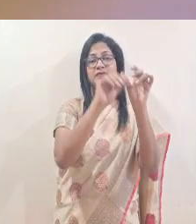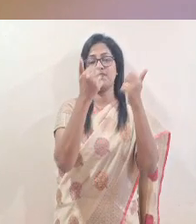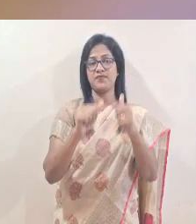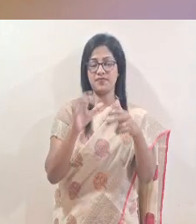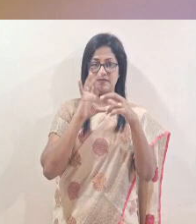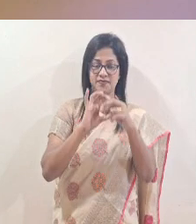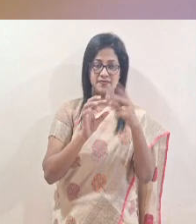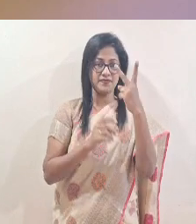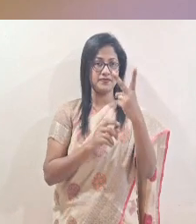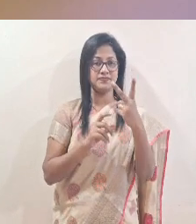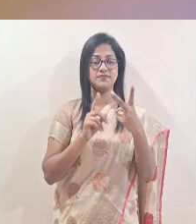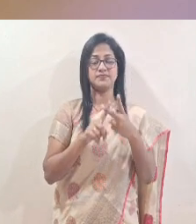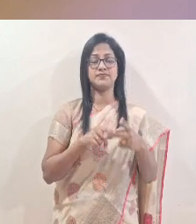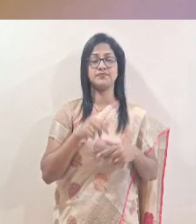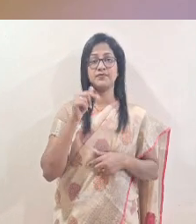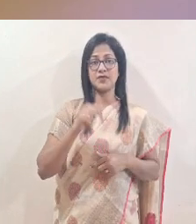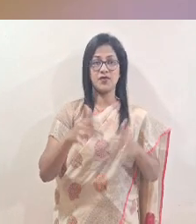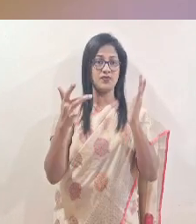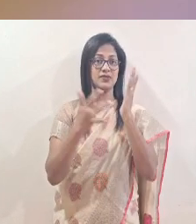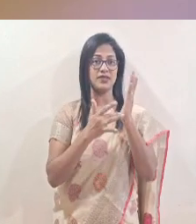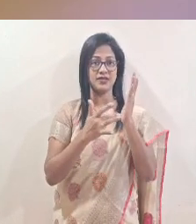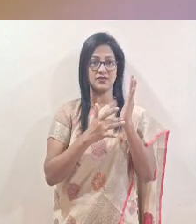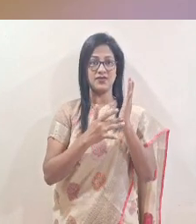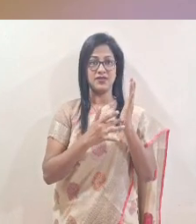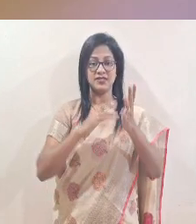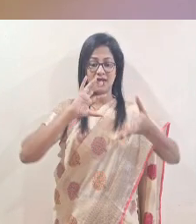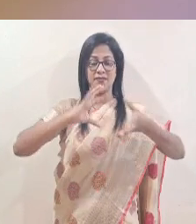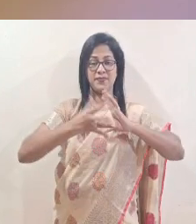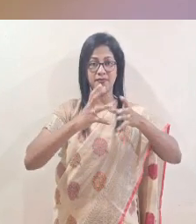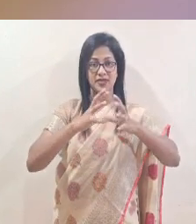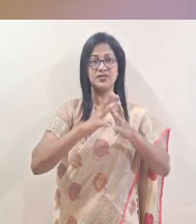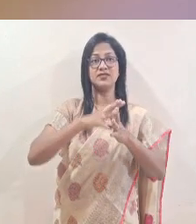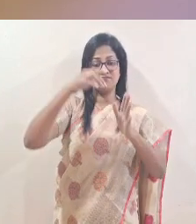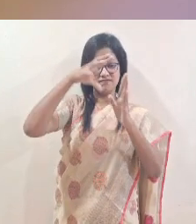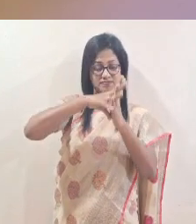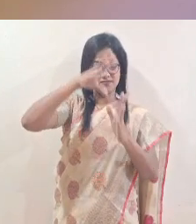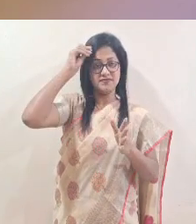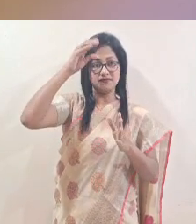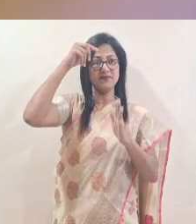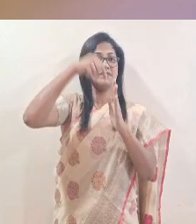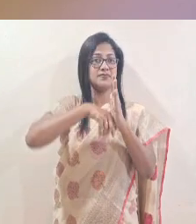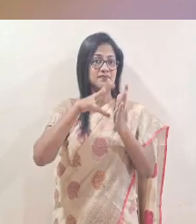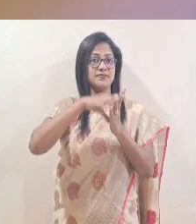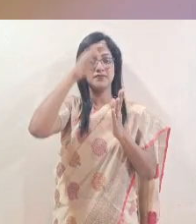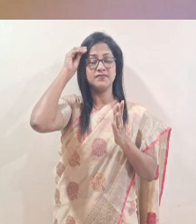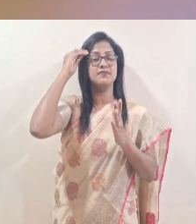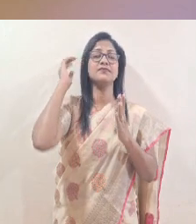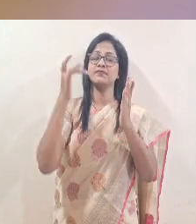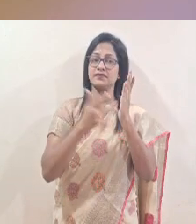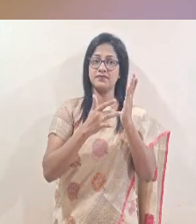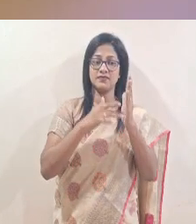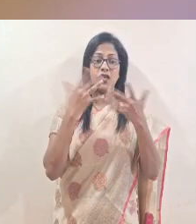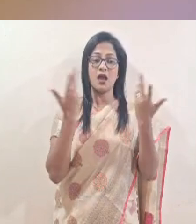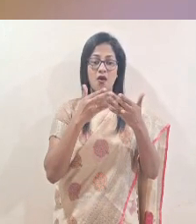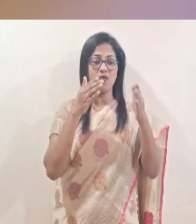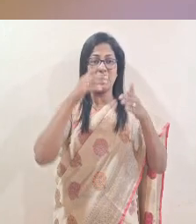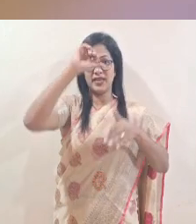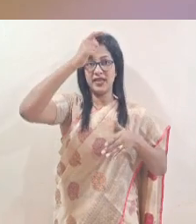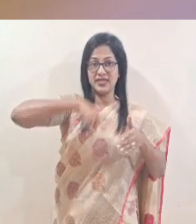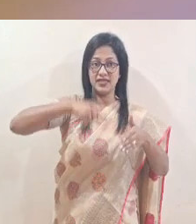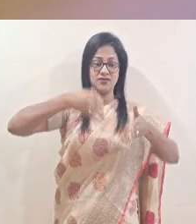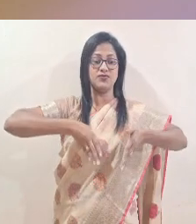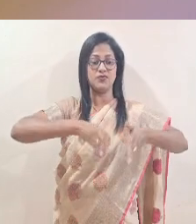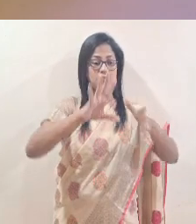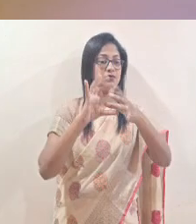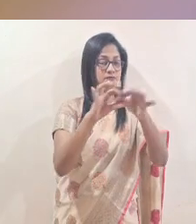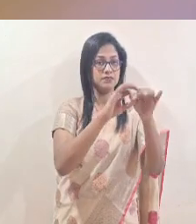modeling. Here I'm going to use technology of machine learning, deep learning techniques to understand how I can classify the Indian road networks